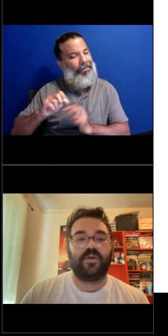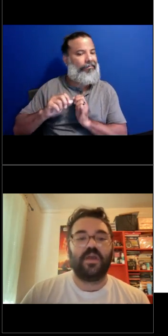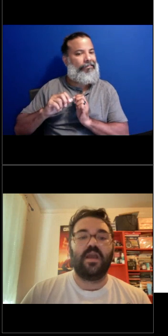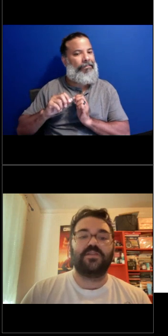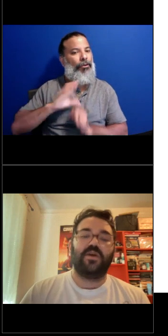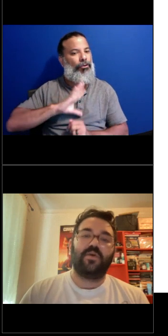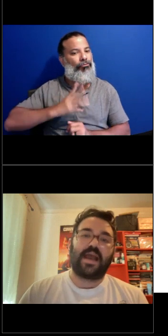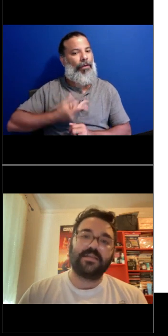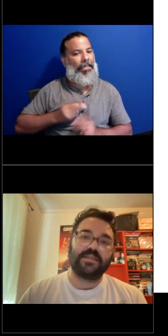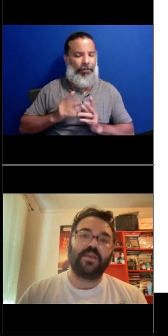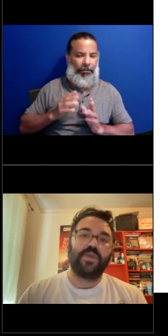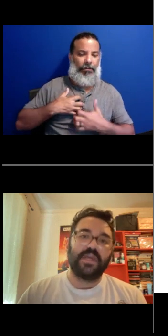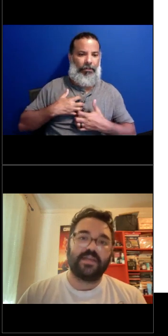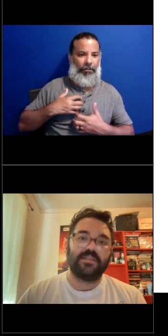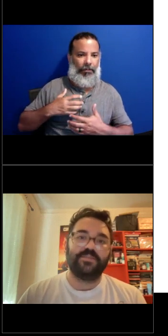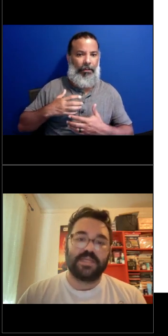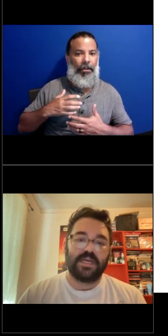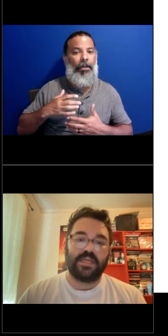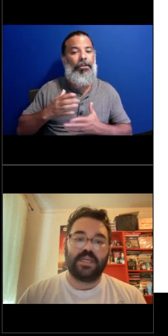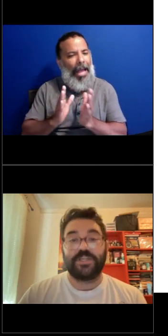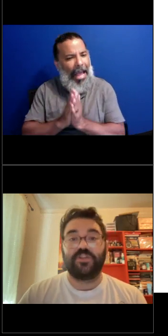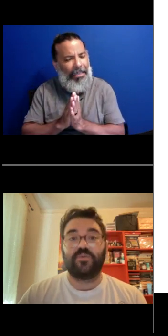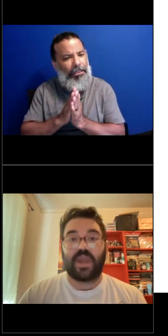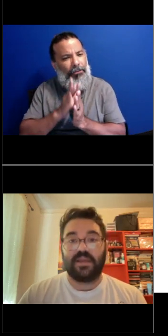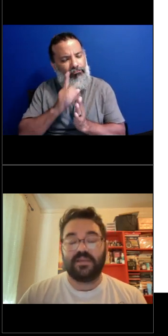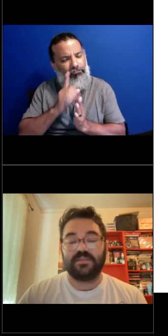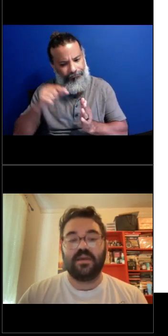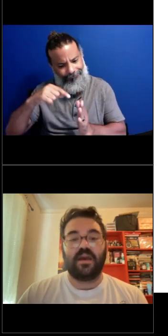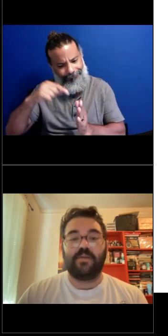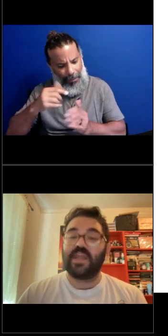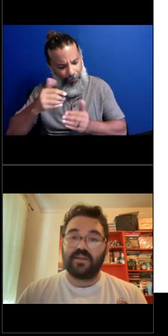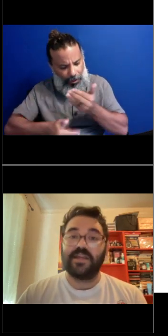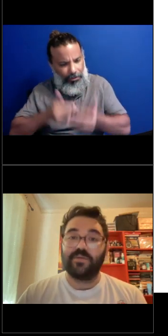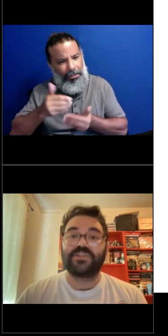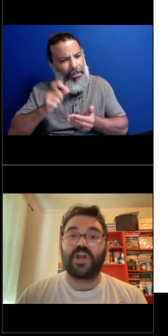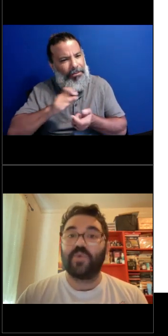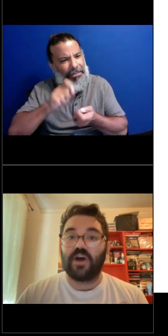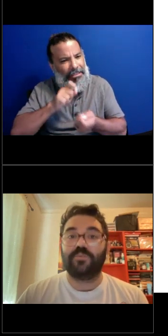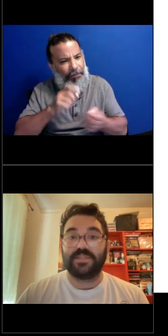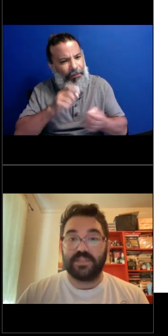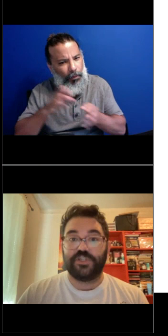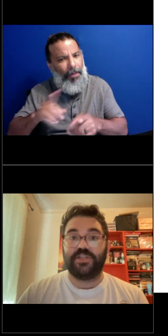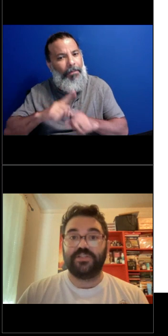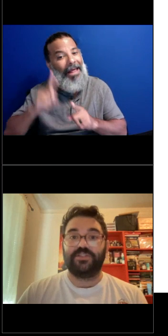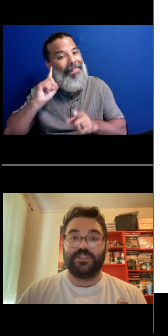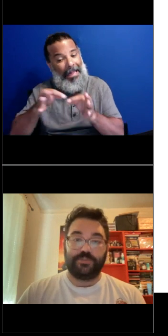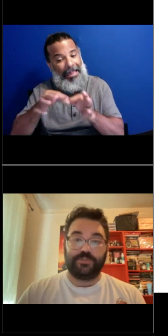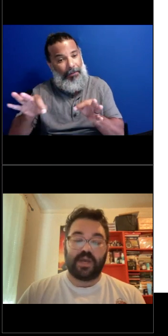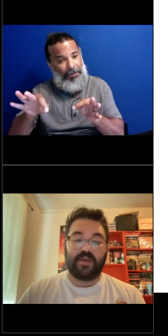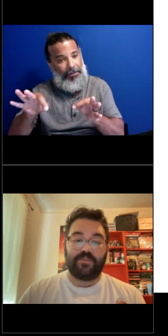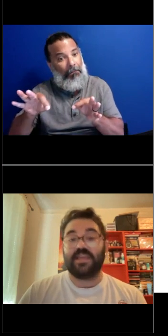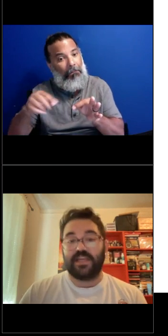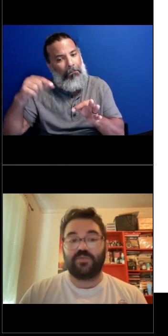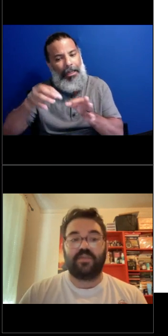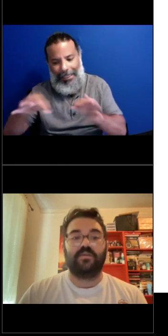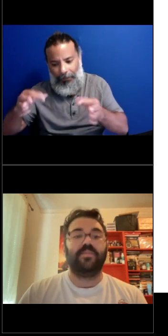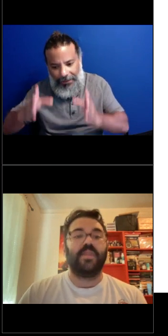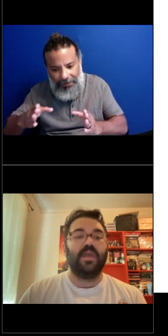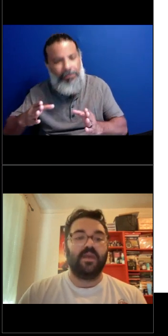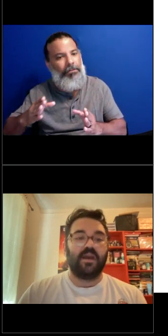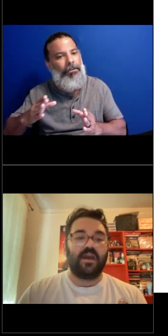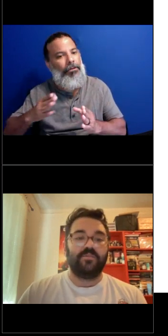trans people. And so asking really has to be done in particular ways that I think linguists are well positioned to